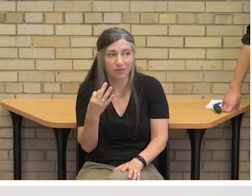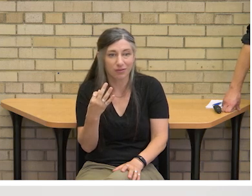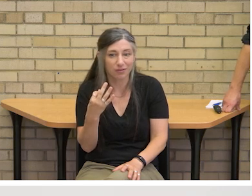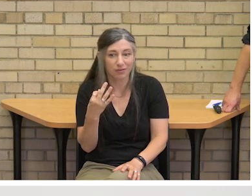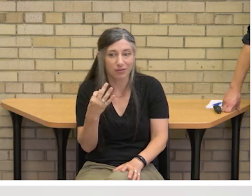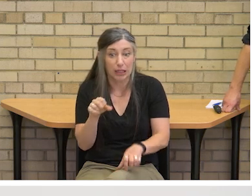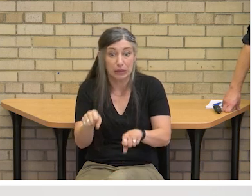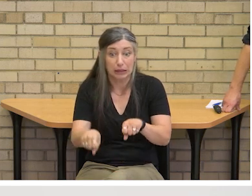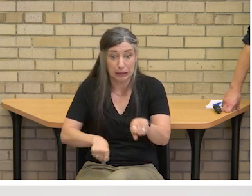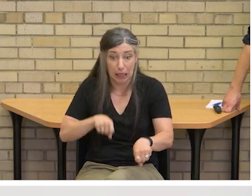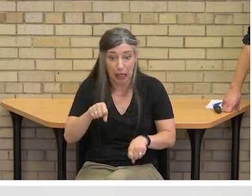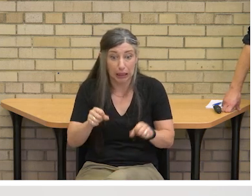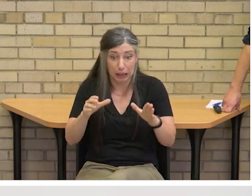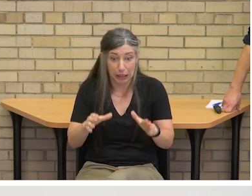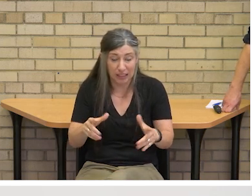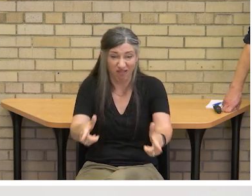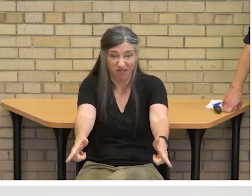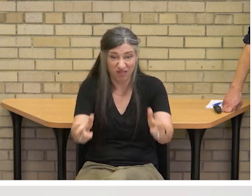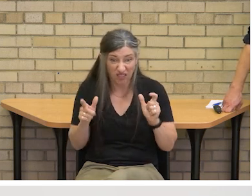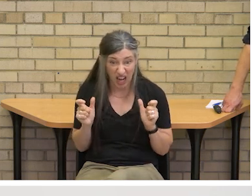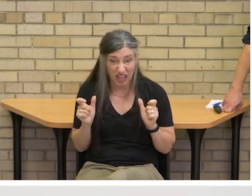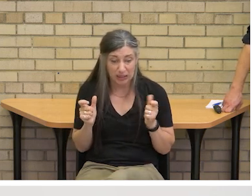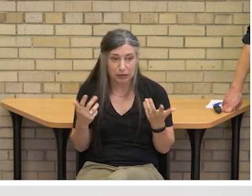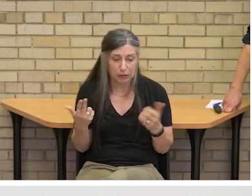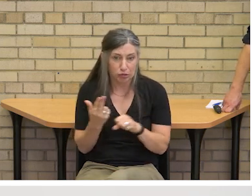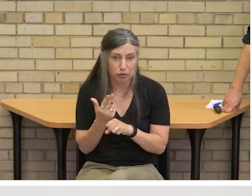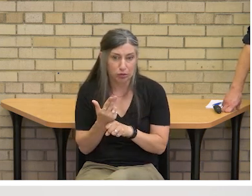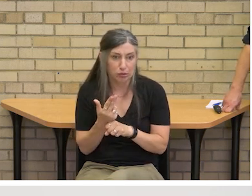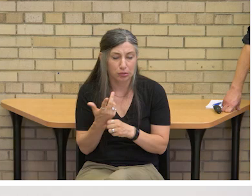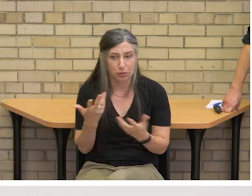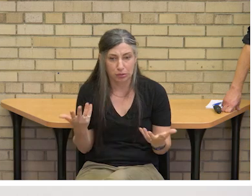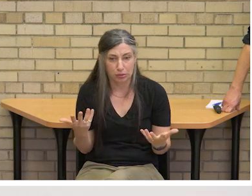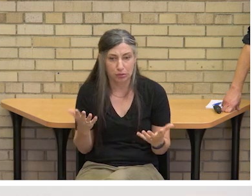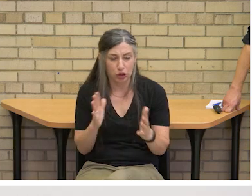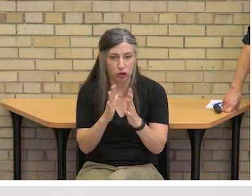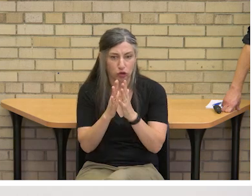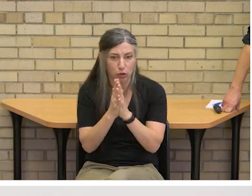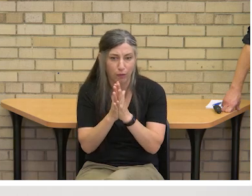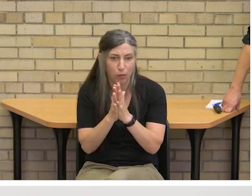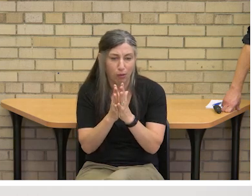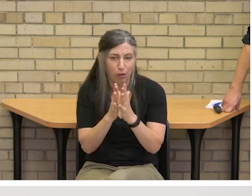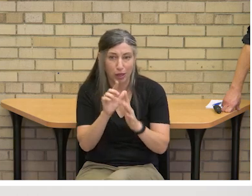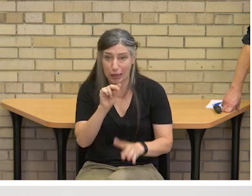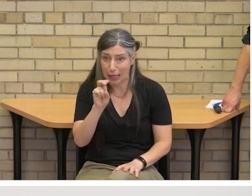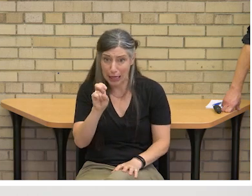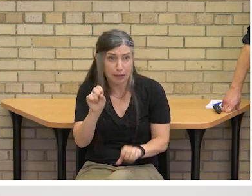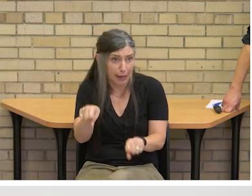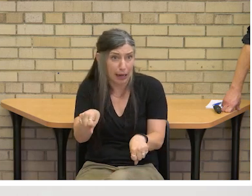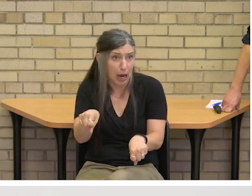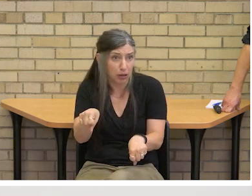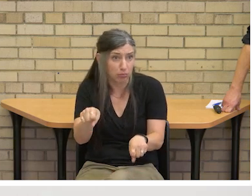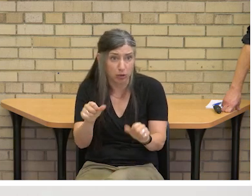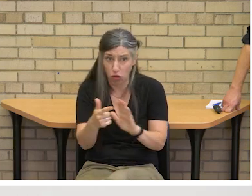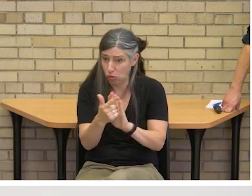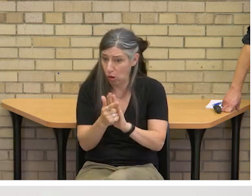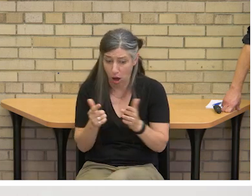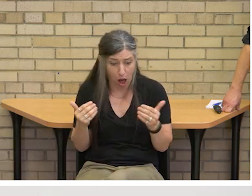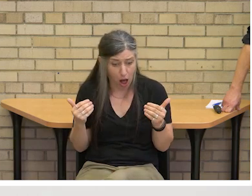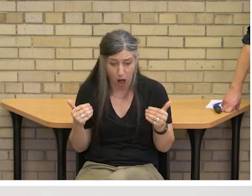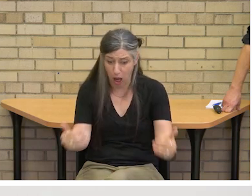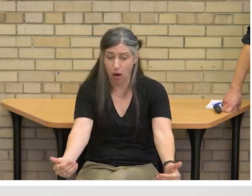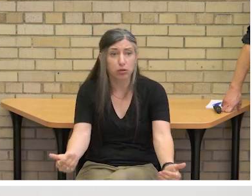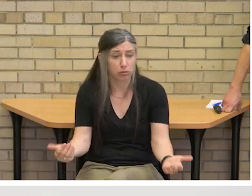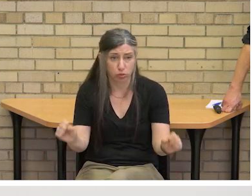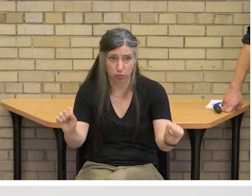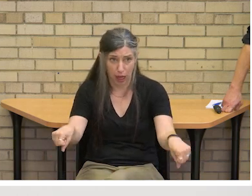fast cyclists still choose to ride in a travel lane, they are legally allowed to do that. It wouldn't be my choice